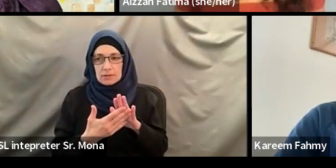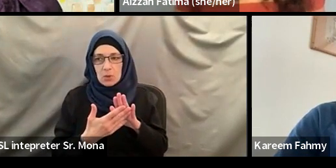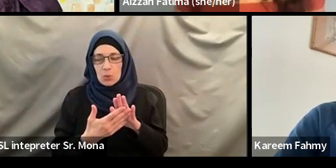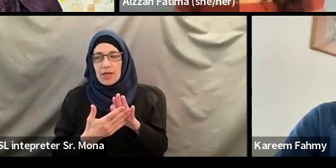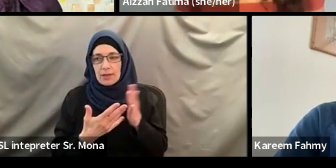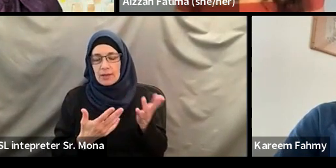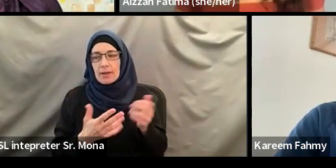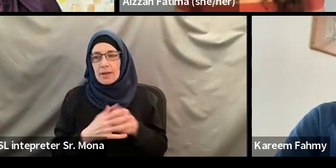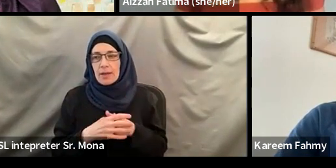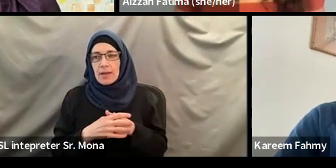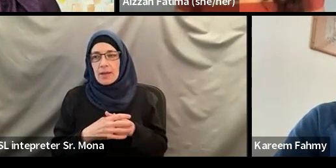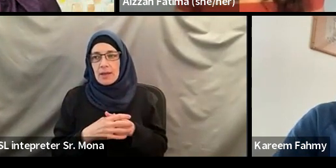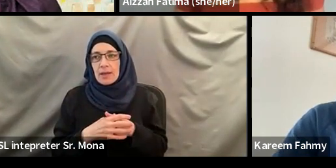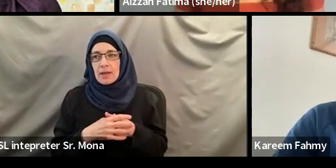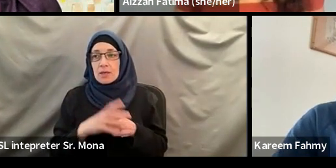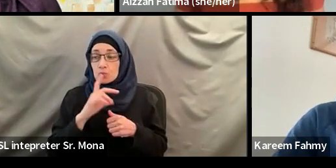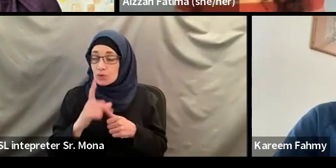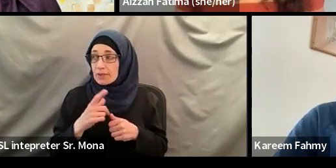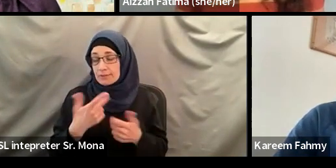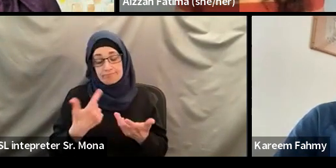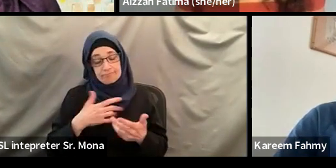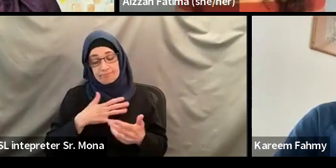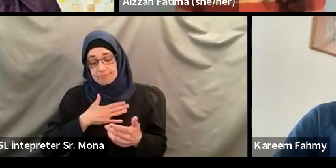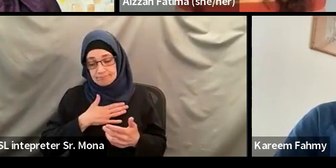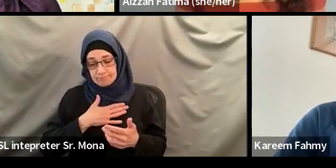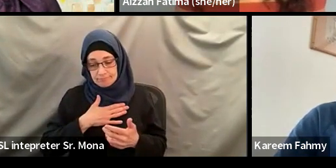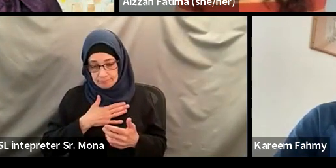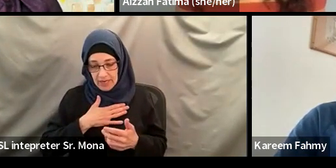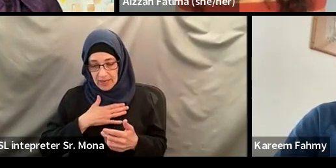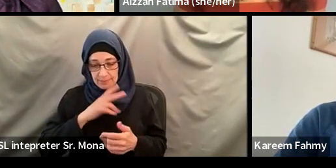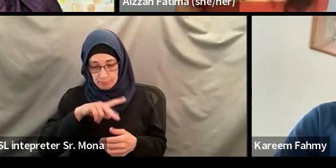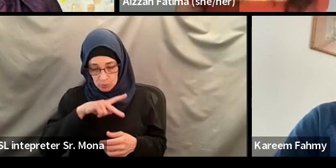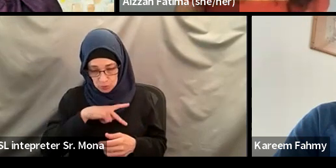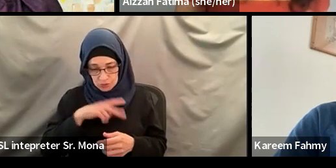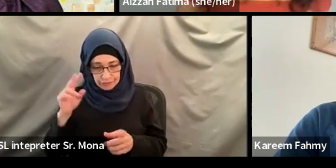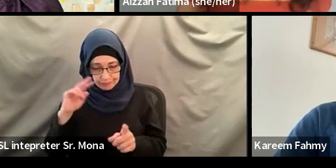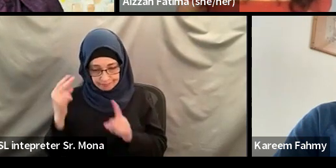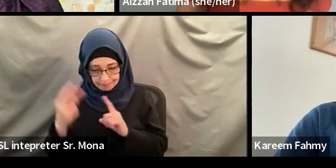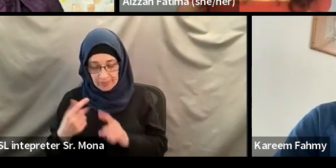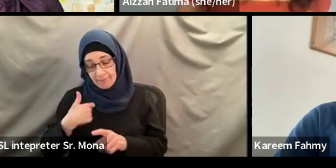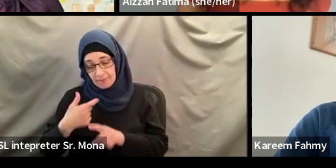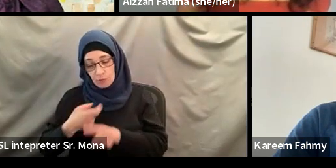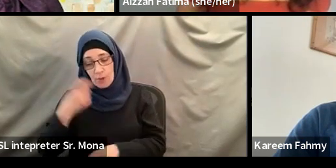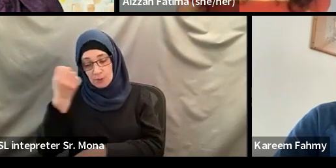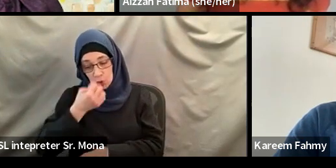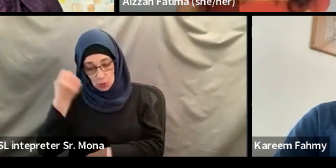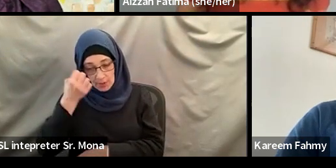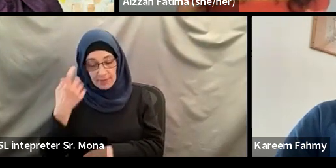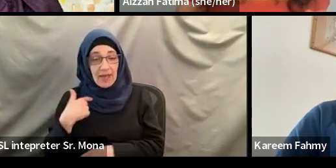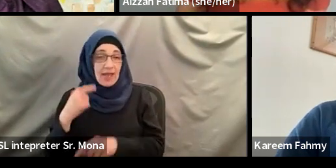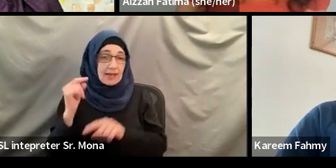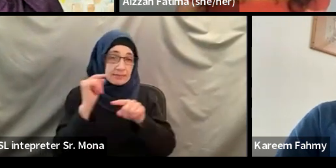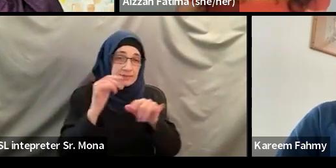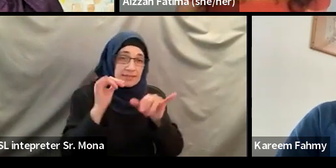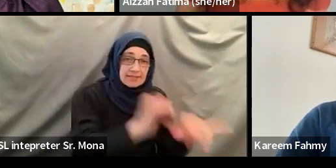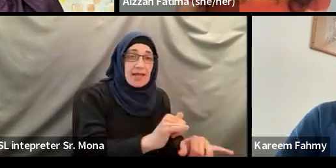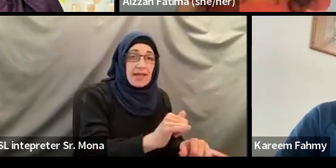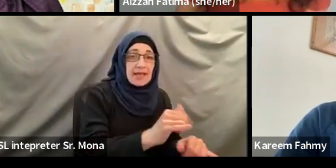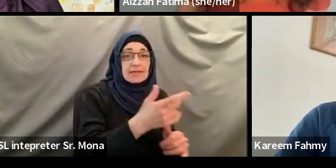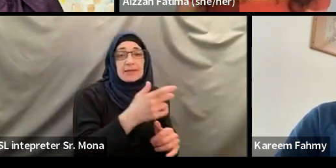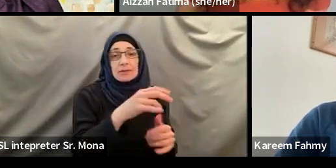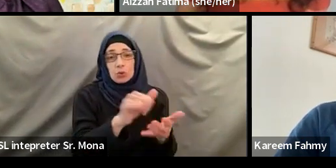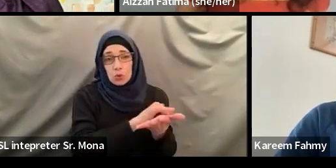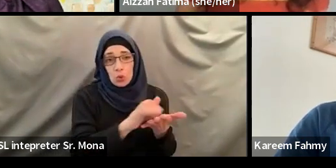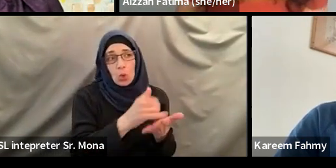And personally, coming from Europe and spending almost a decade in New York and in America and being around Harlem and being